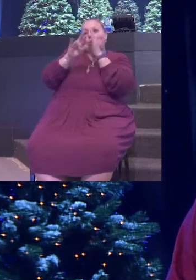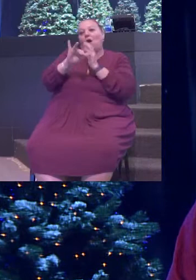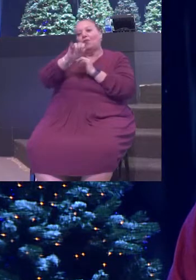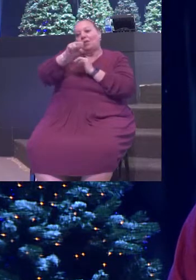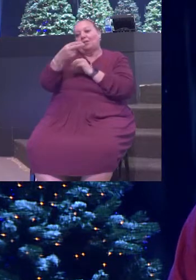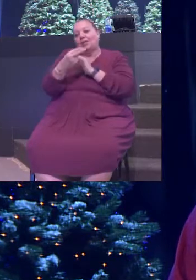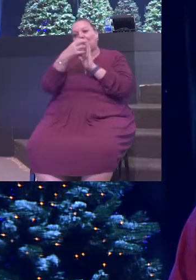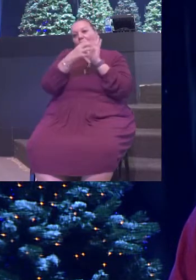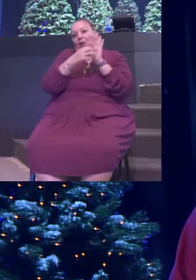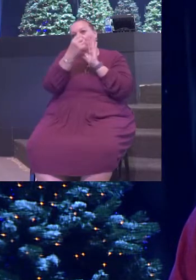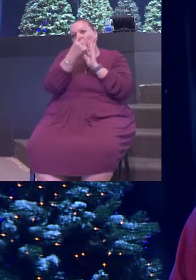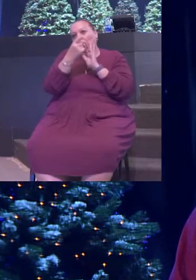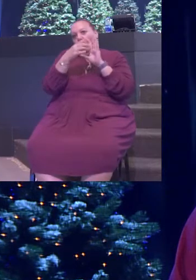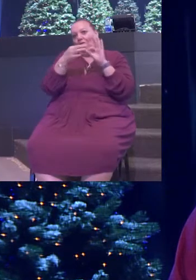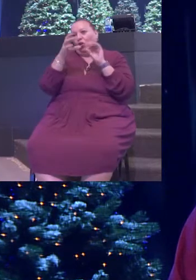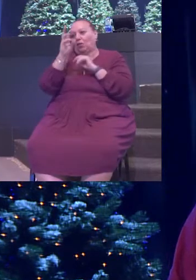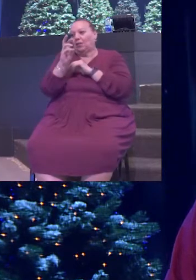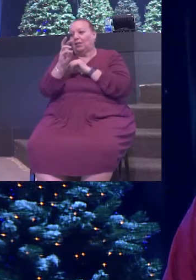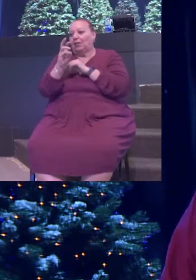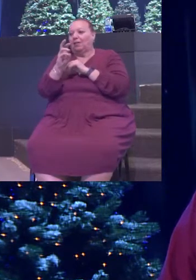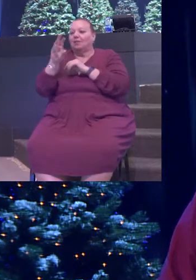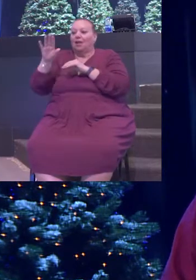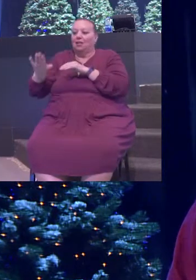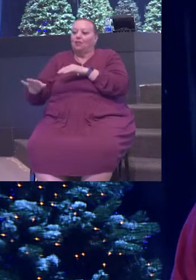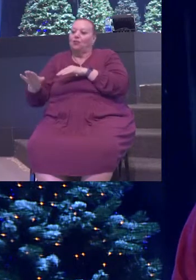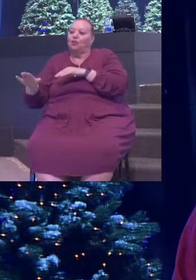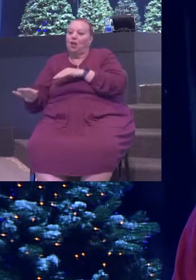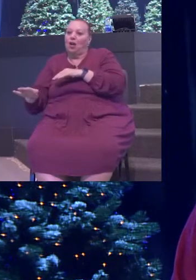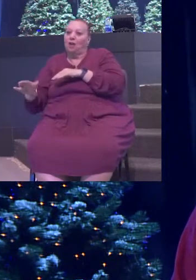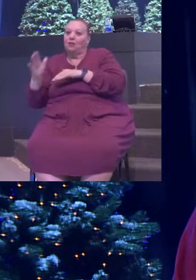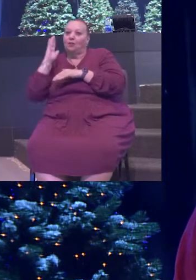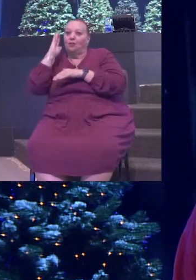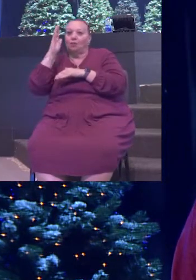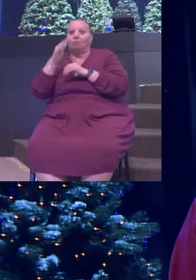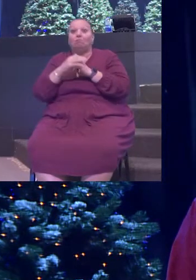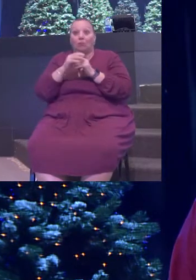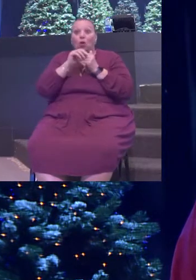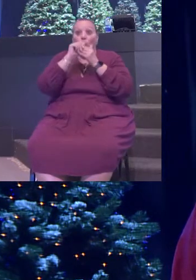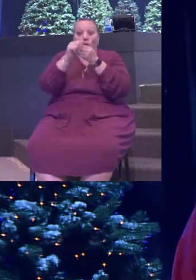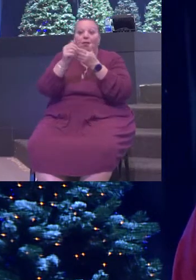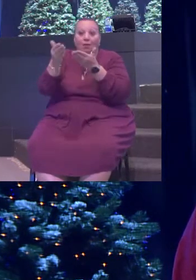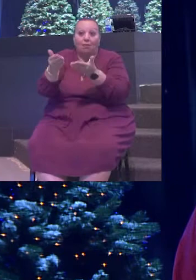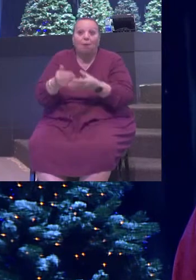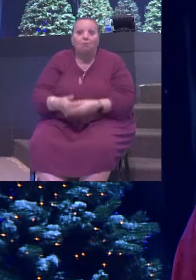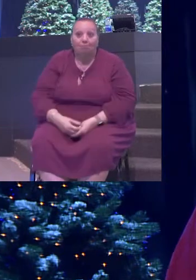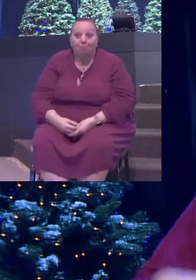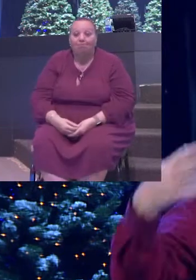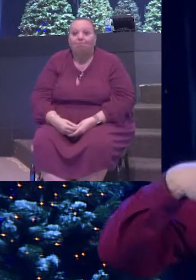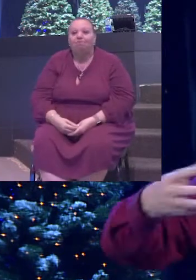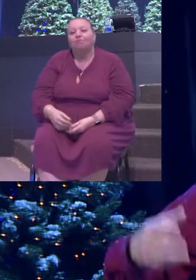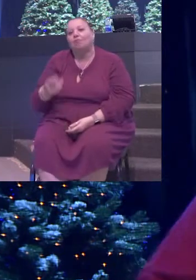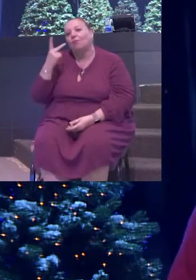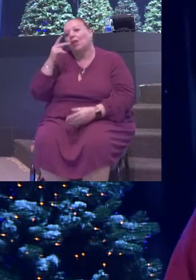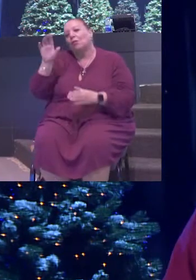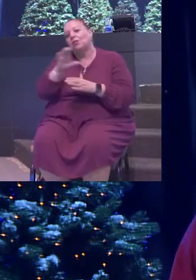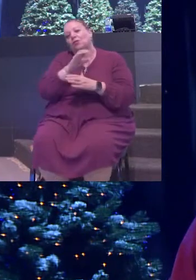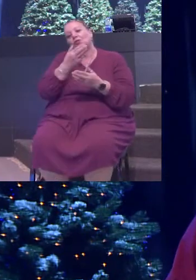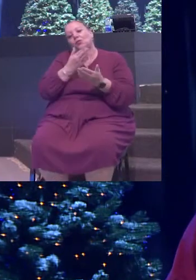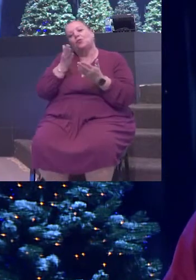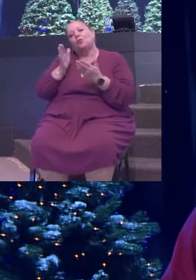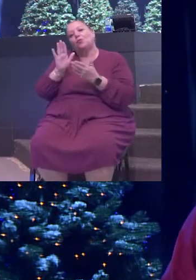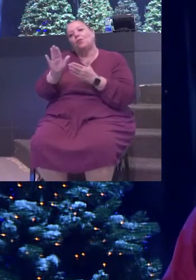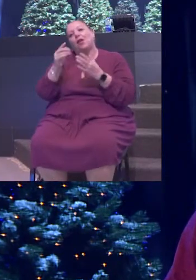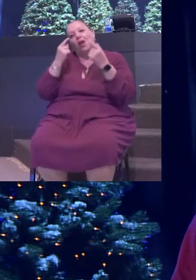in Isaiah chapter 11, verse 6 said, a little child will lead them. And we see Christmas through their